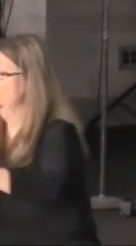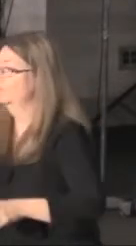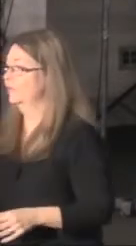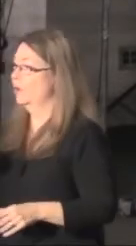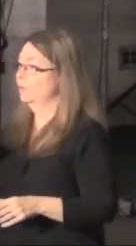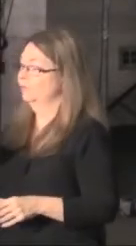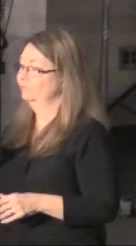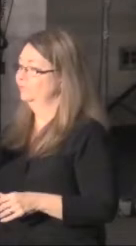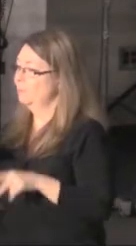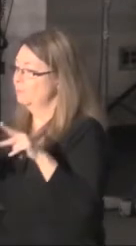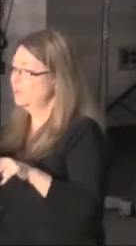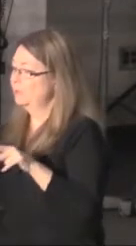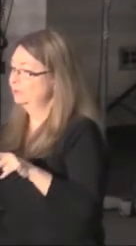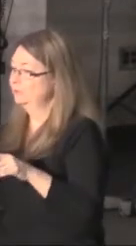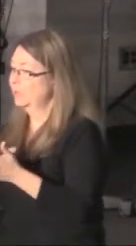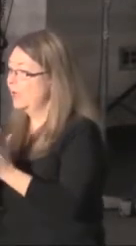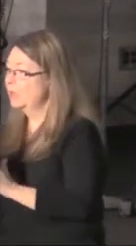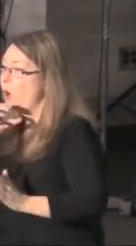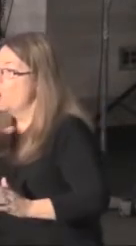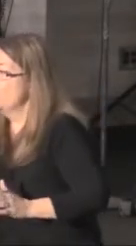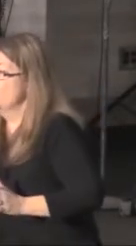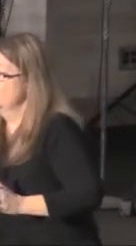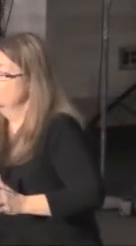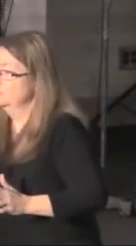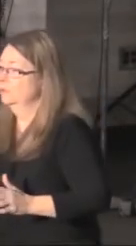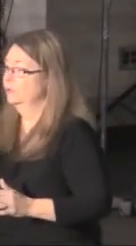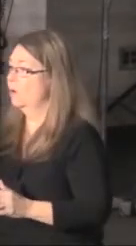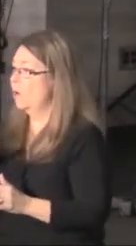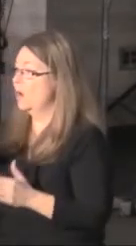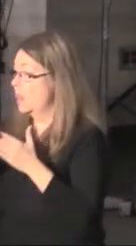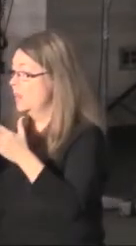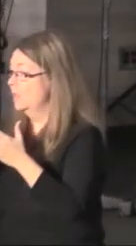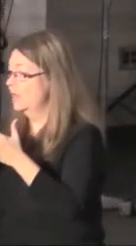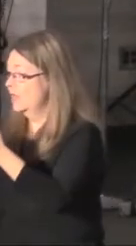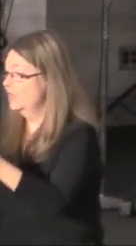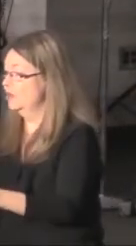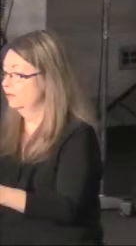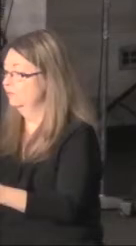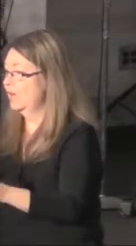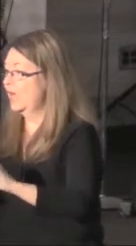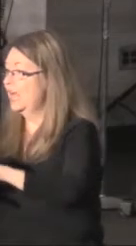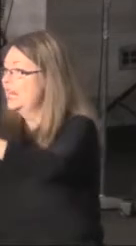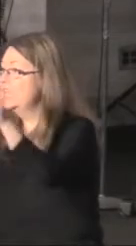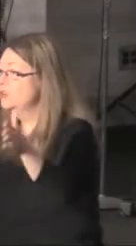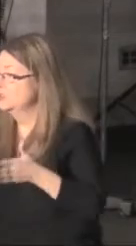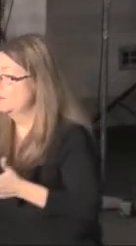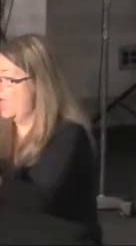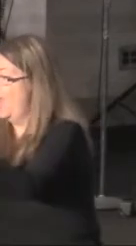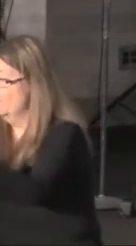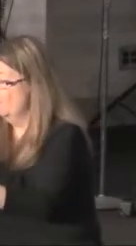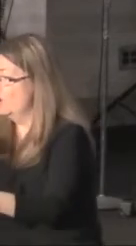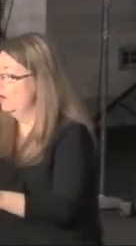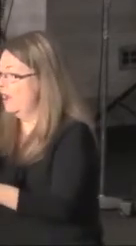stature. It's like advancing through a forest, and your leader takes a machete and he clears the way for the rest